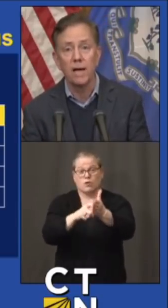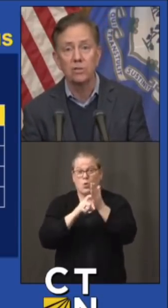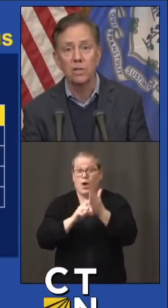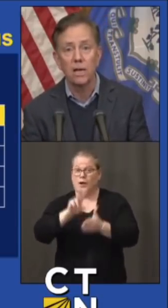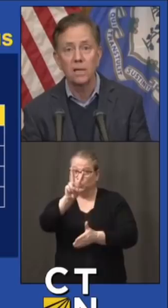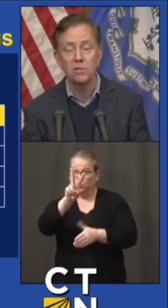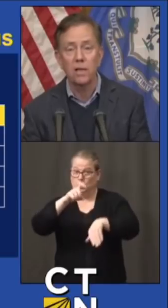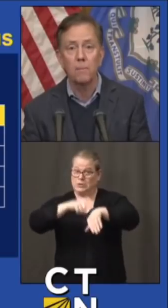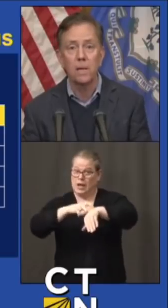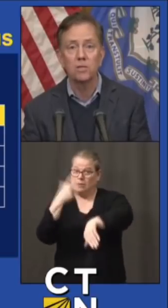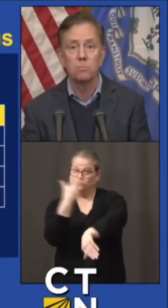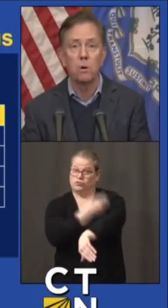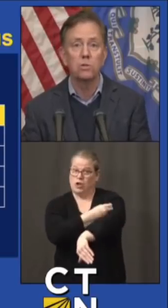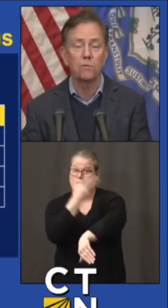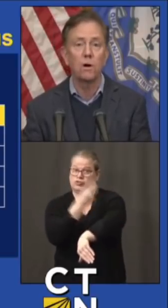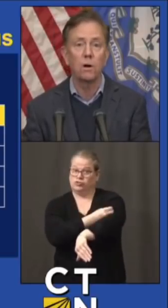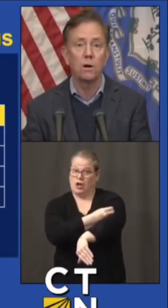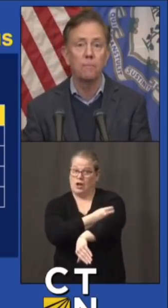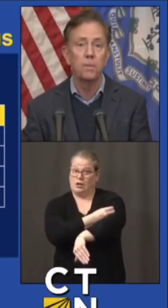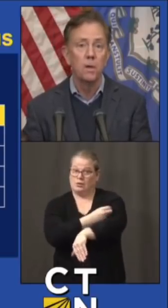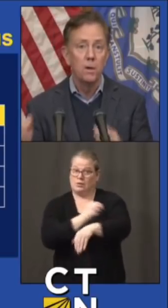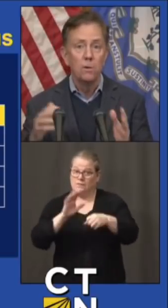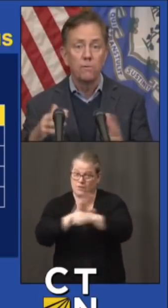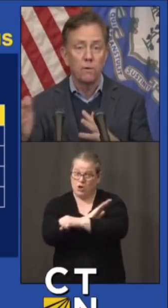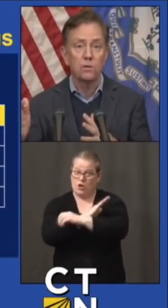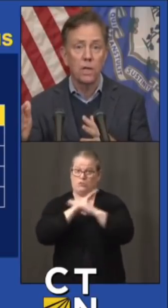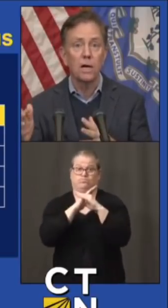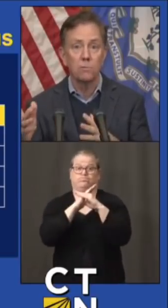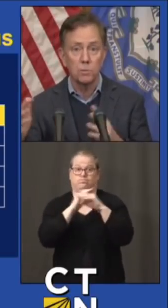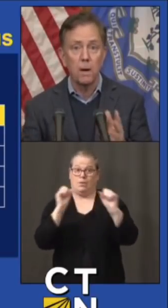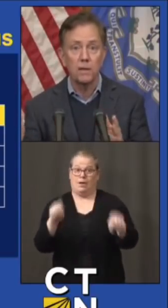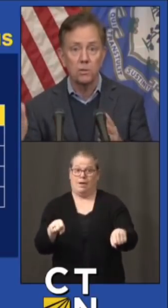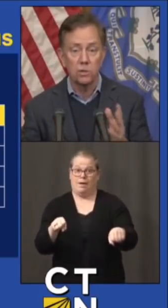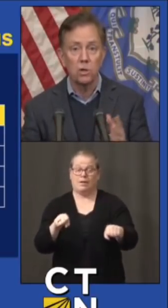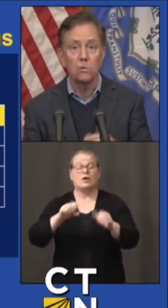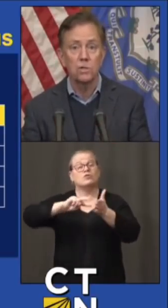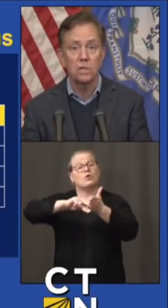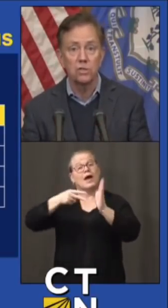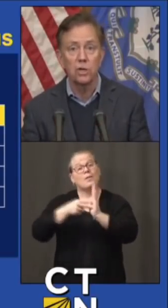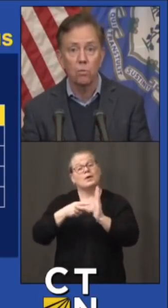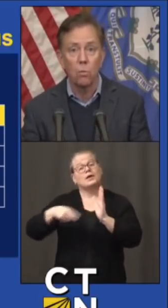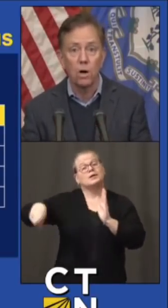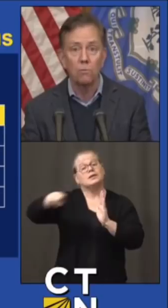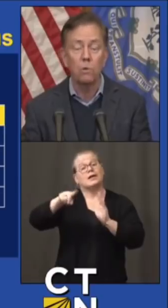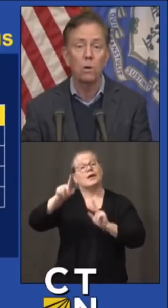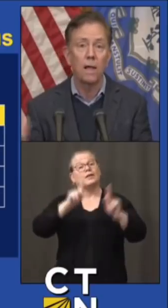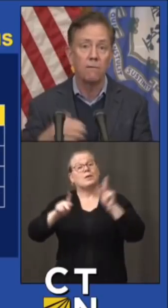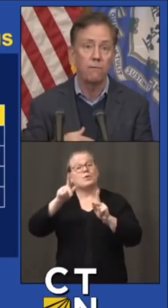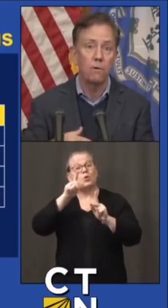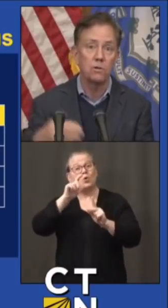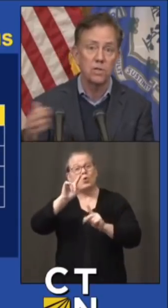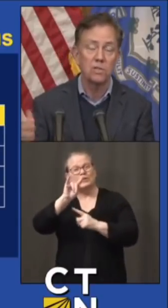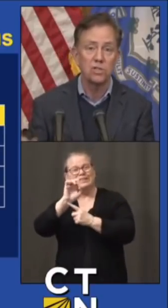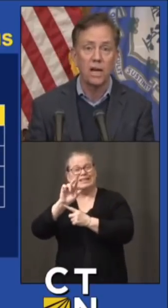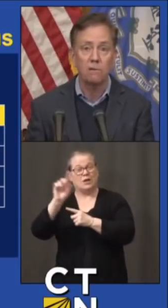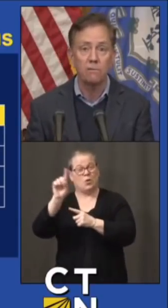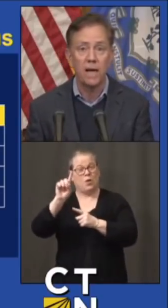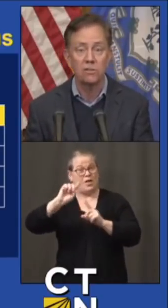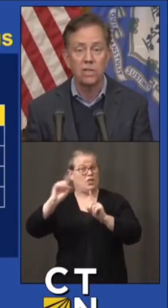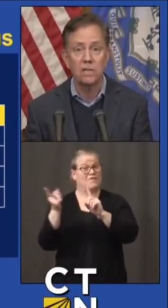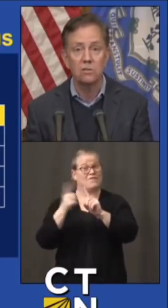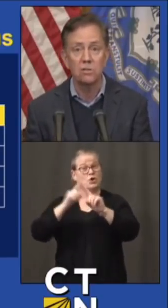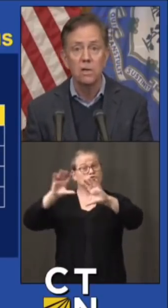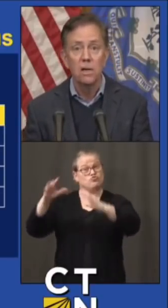fully vaccinated. So that means most of our first-line responders, those in Tier 1, will have first and